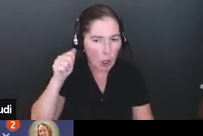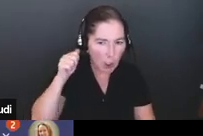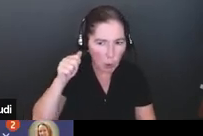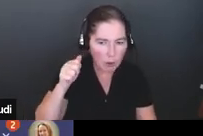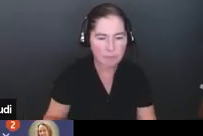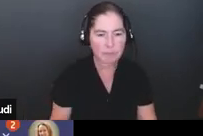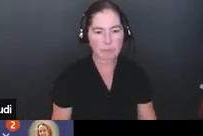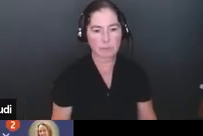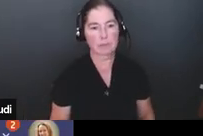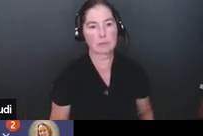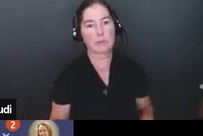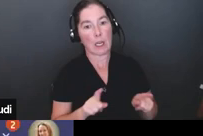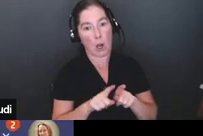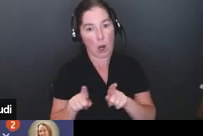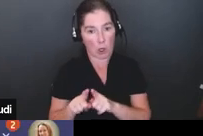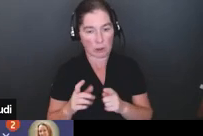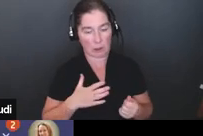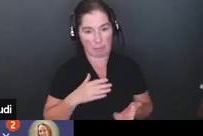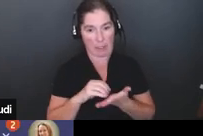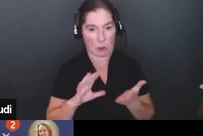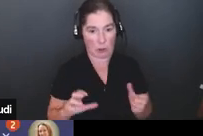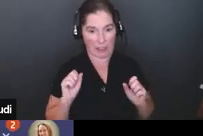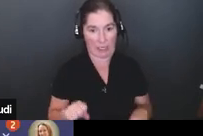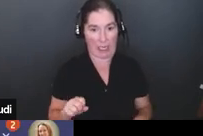As well as my student, again,